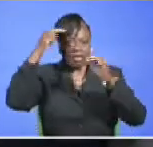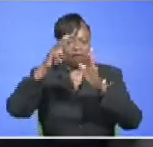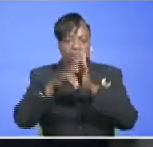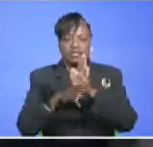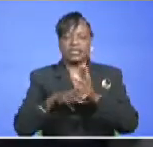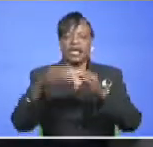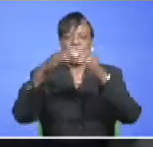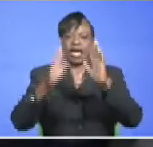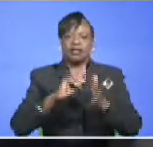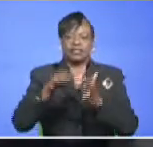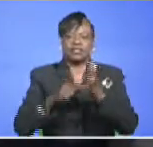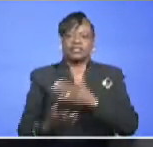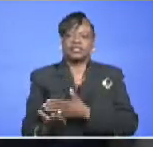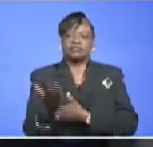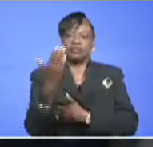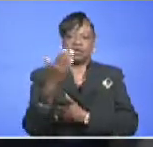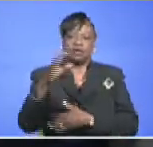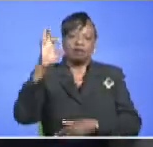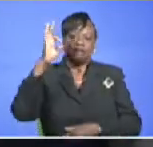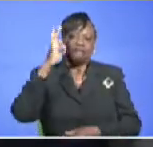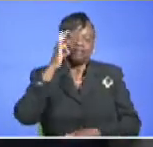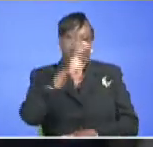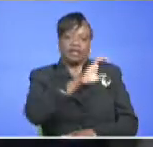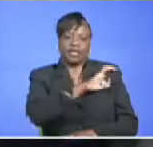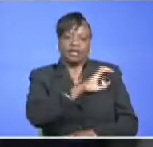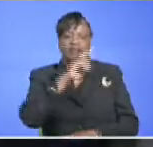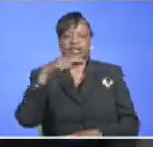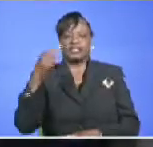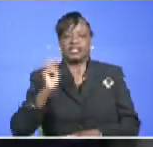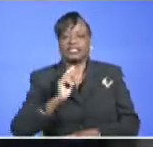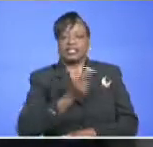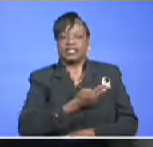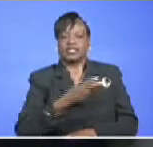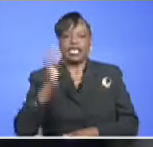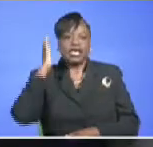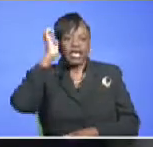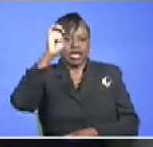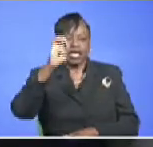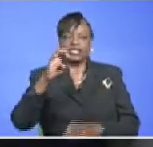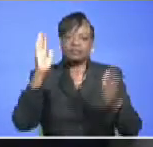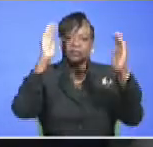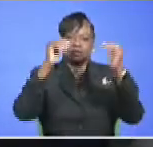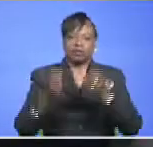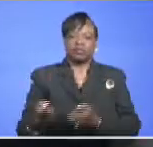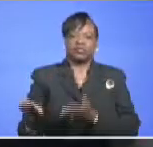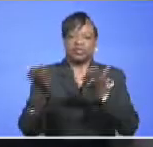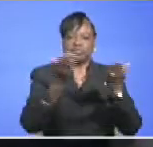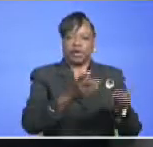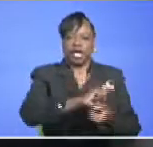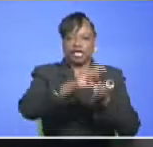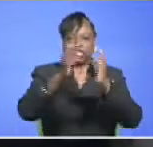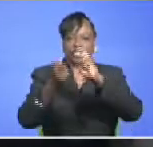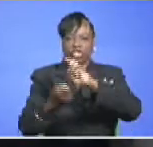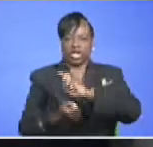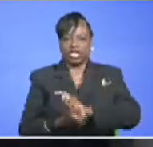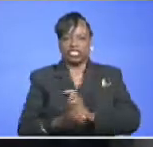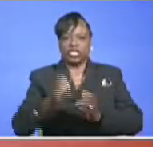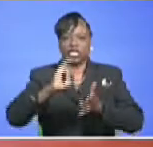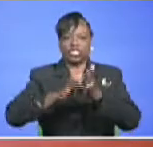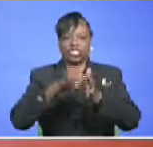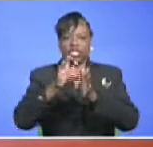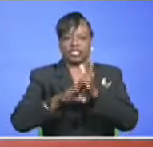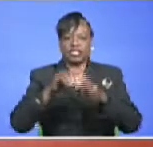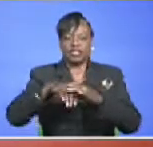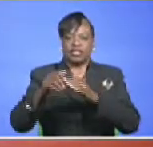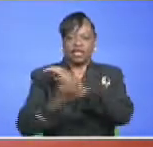Fern Carey leads us off tonight and tells us that he's expected to bring significant change to the administration of justice in the country. The